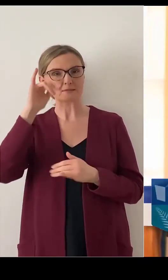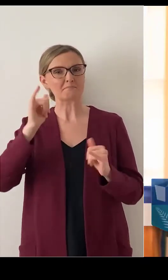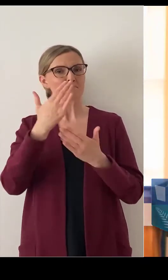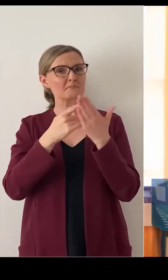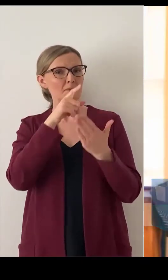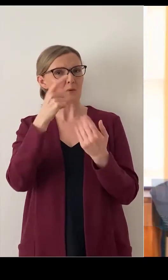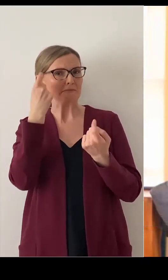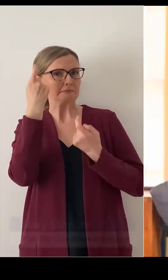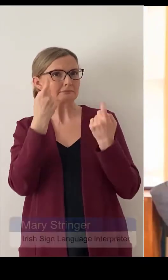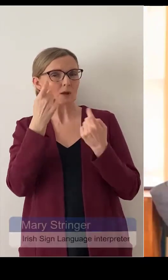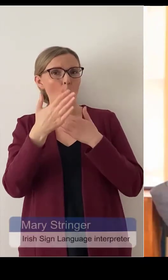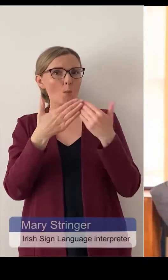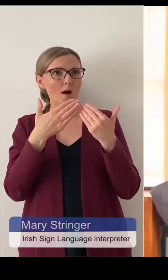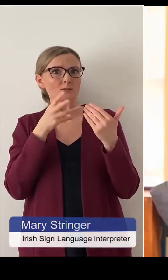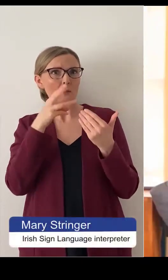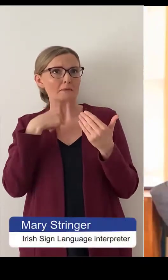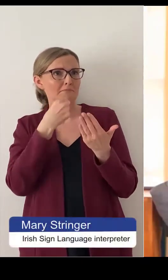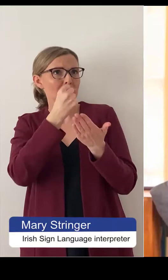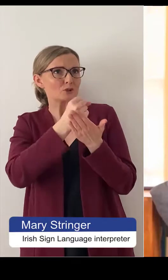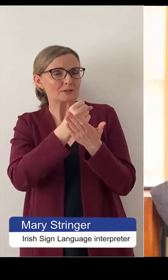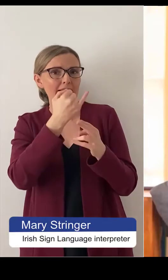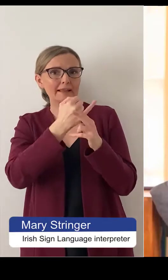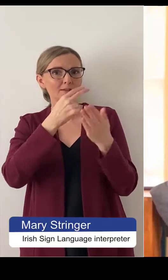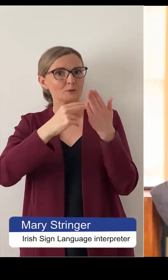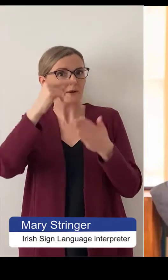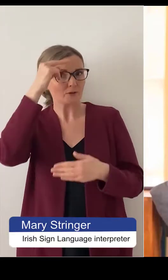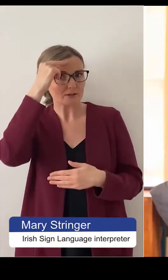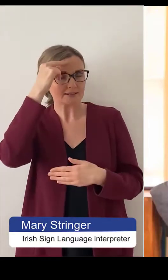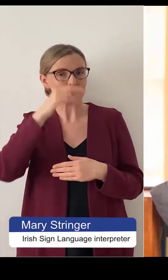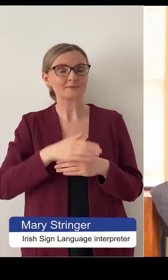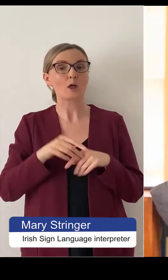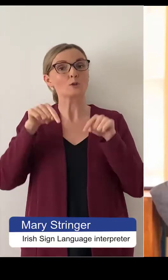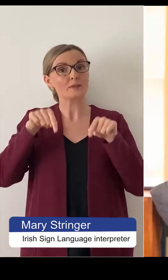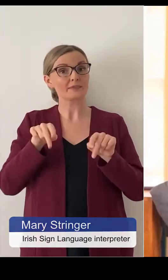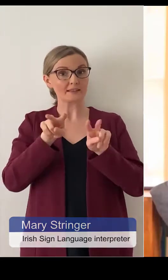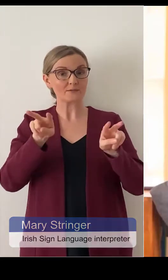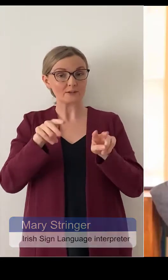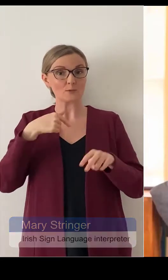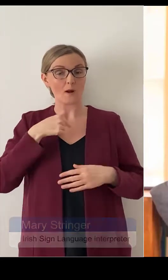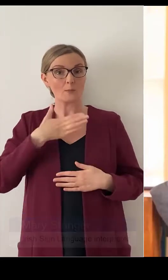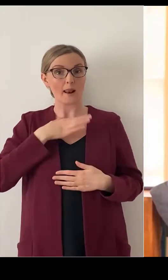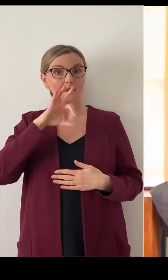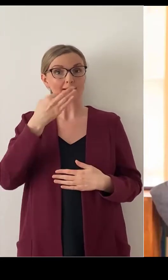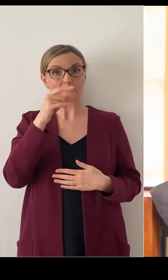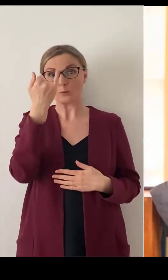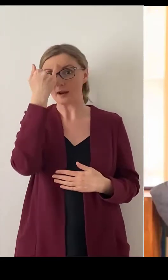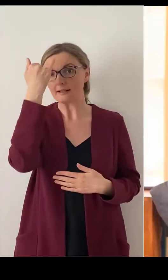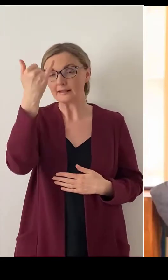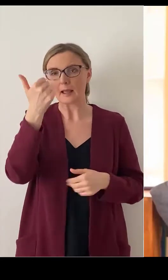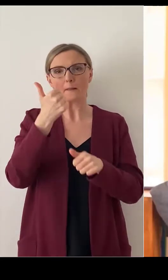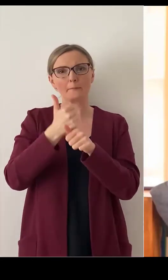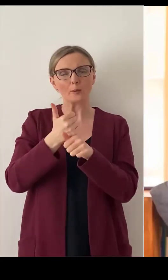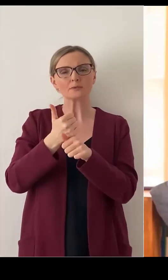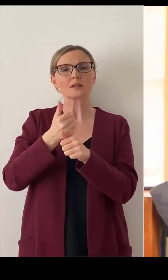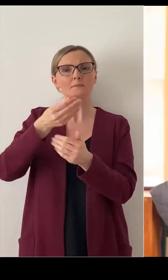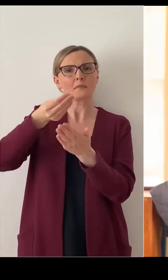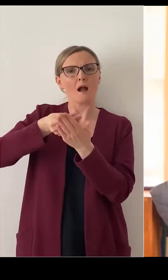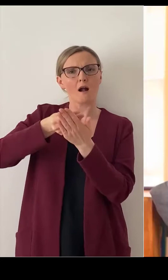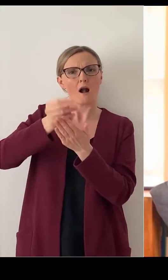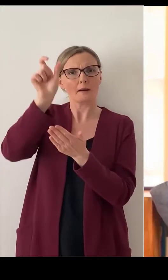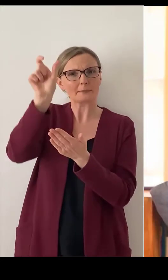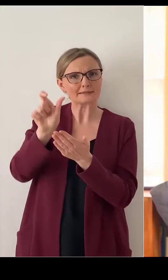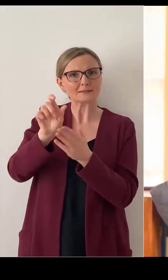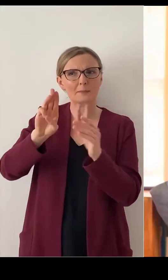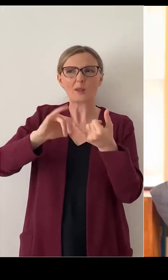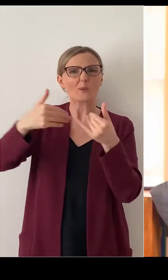study in the university. And in this video, I would like to give you a bit of flavor of how economists think and how